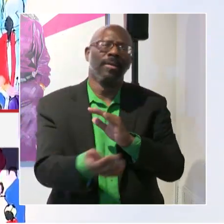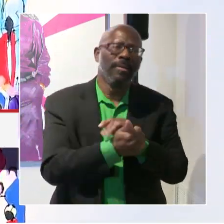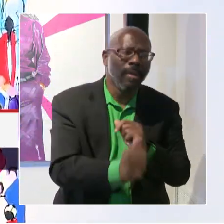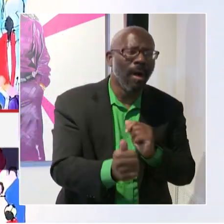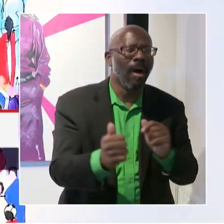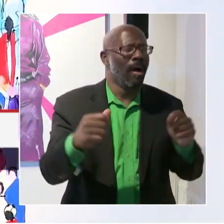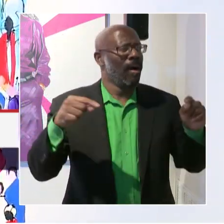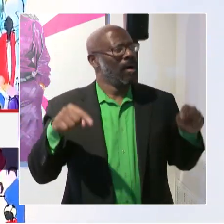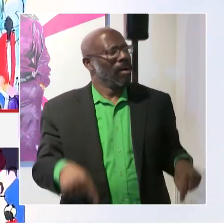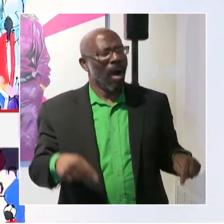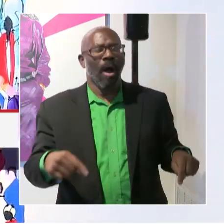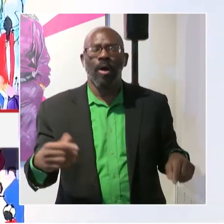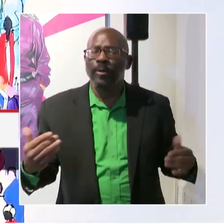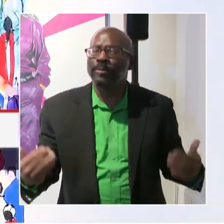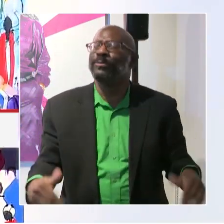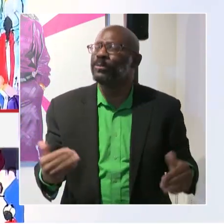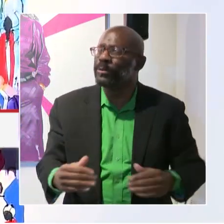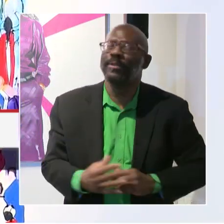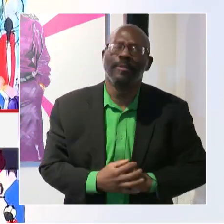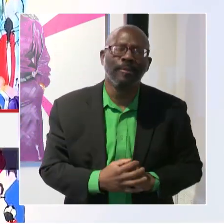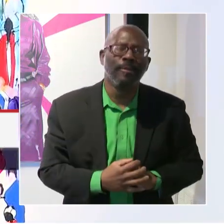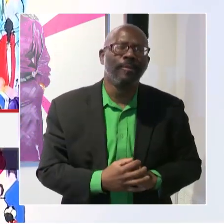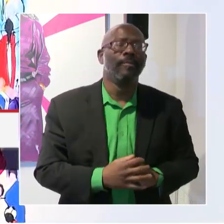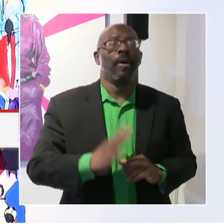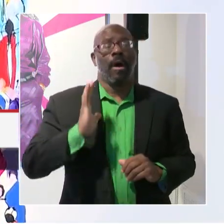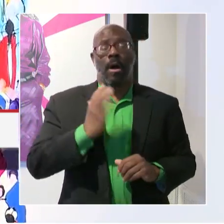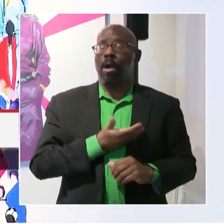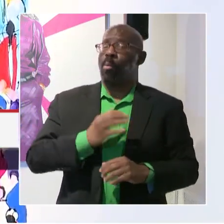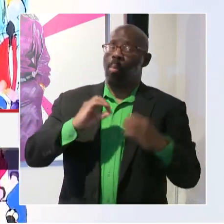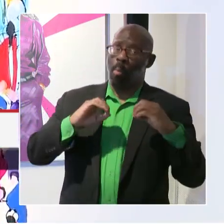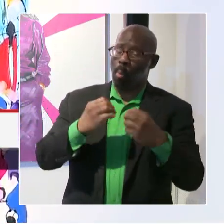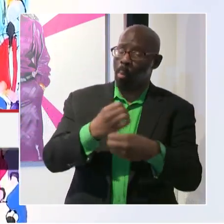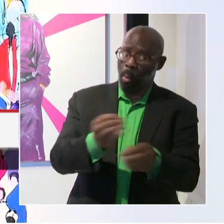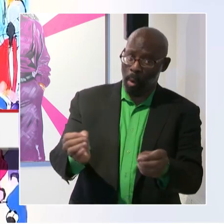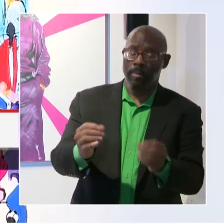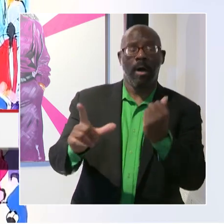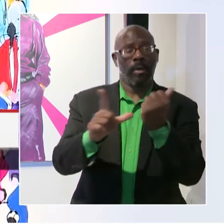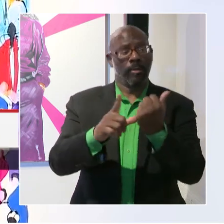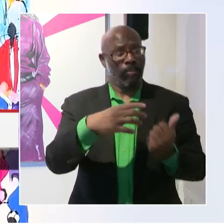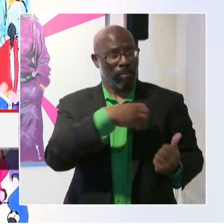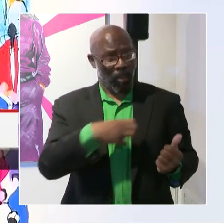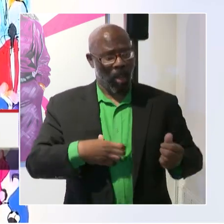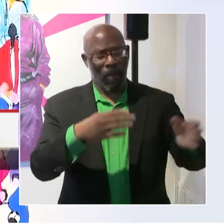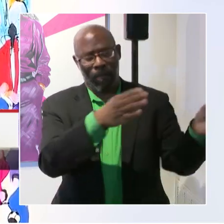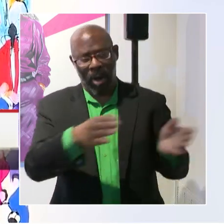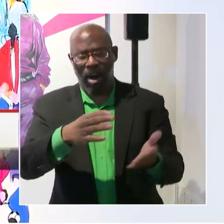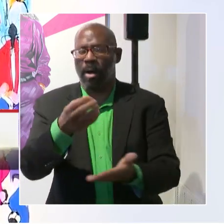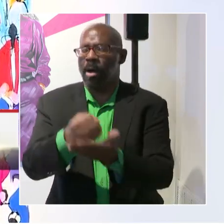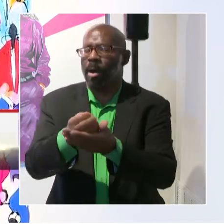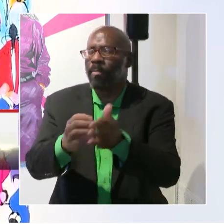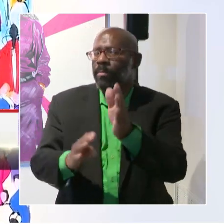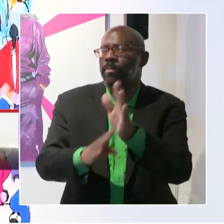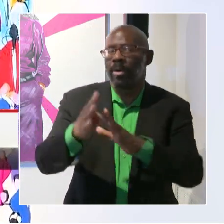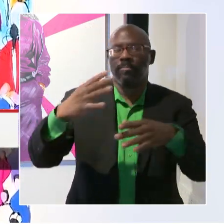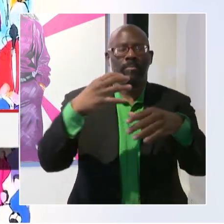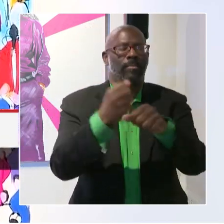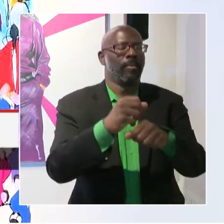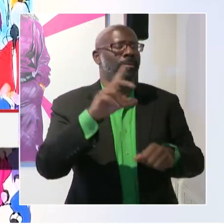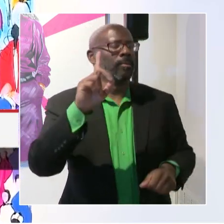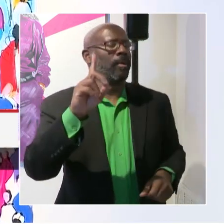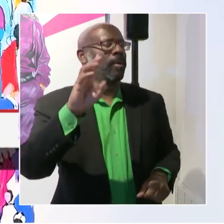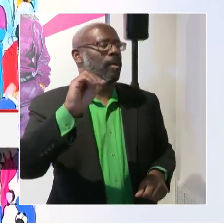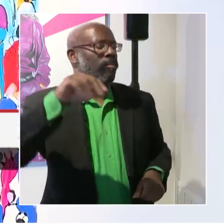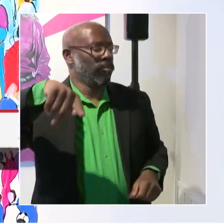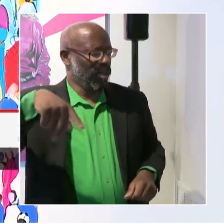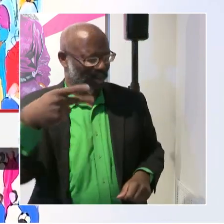morning. At DemPed, we are committed to fostering an inclusive business environment where opportunity thrives in all of our 8